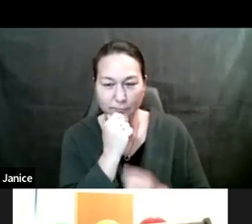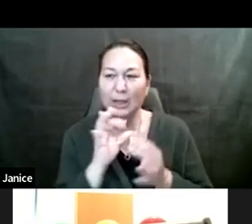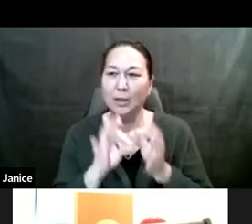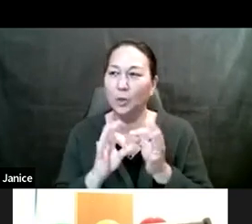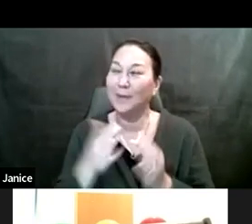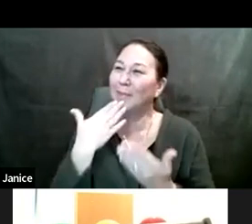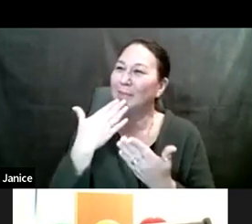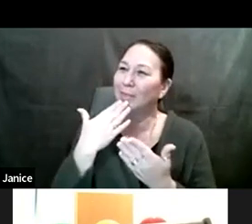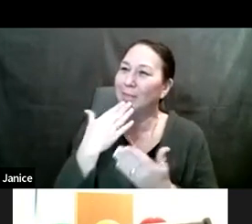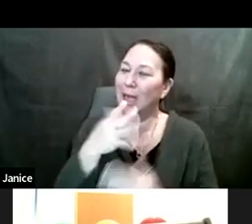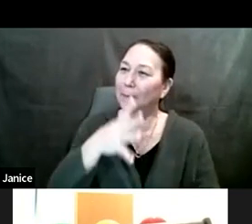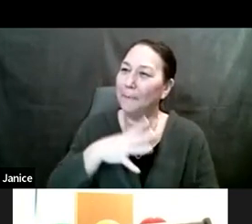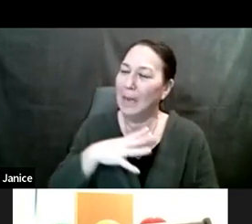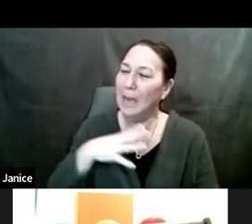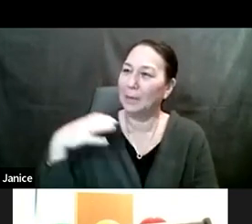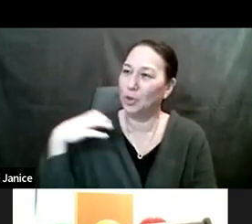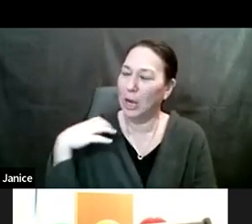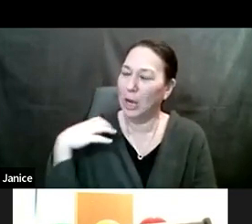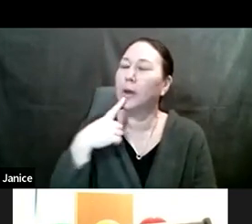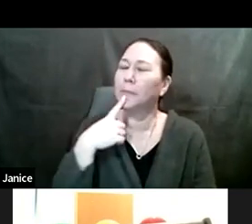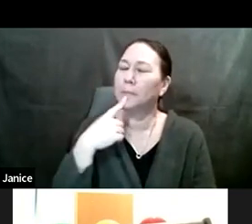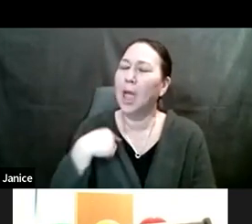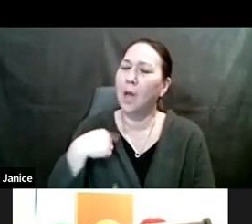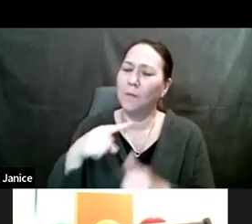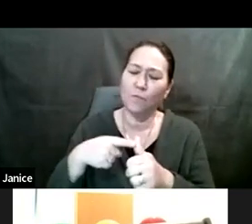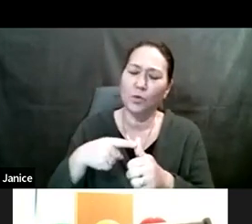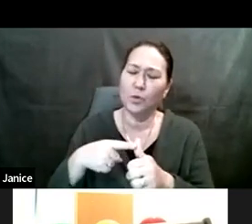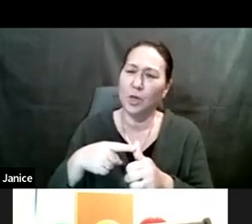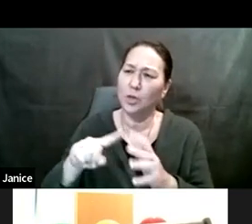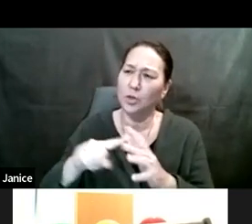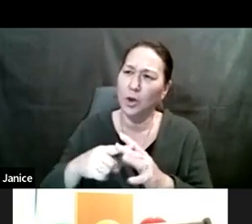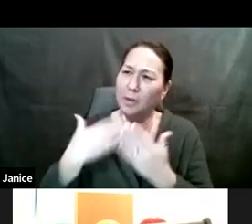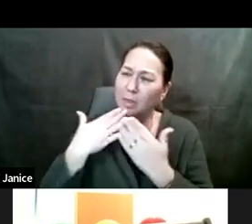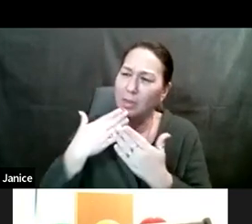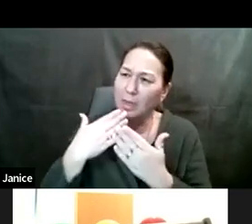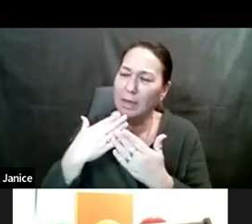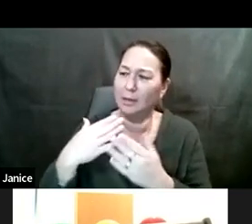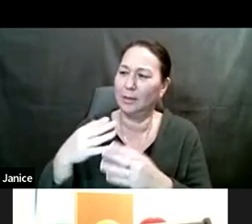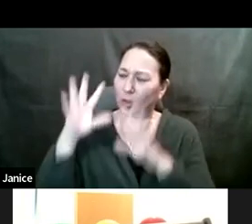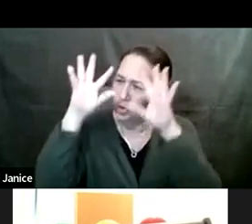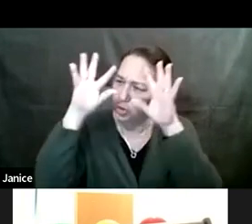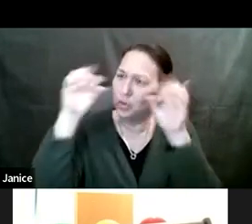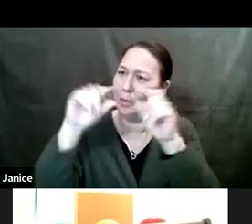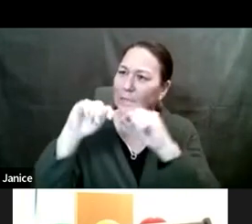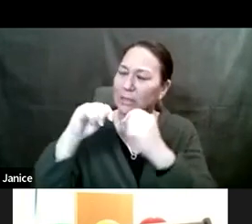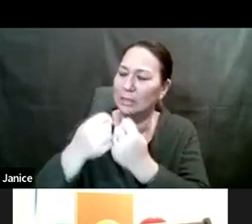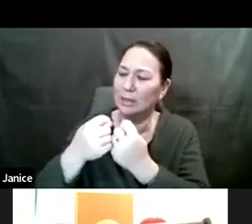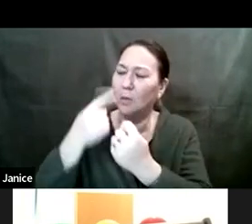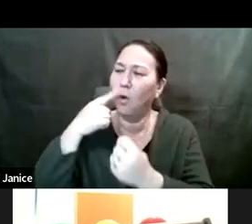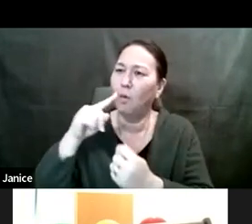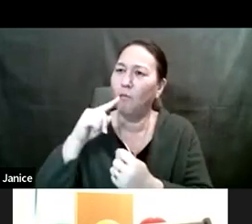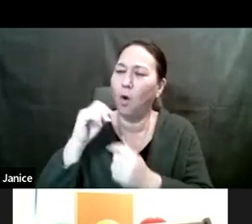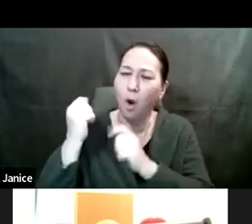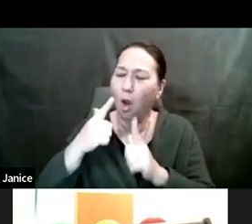thank you madam chair I want to start by thanking uh the superintendent's team uh for